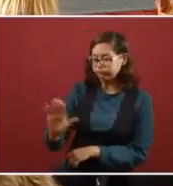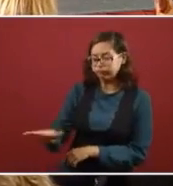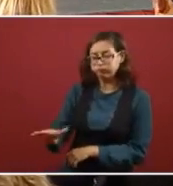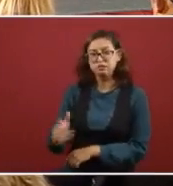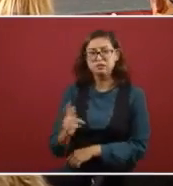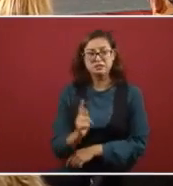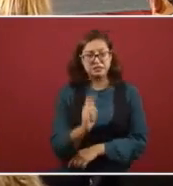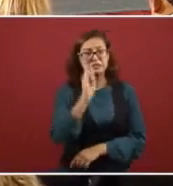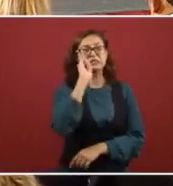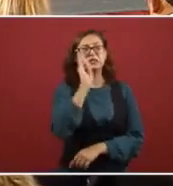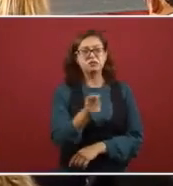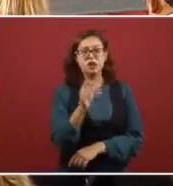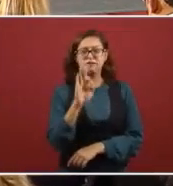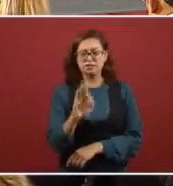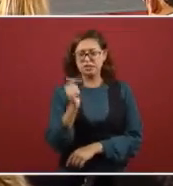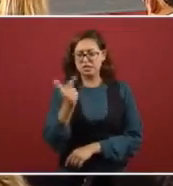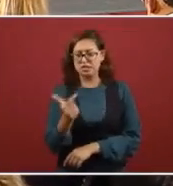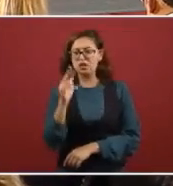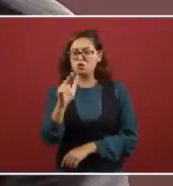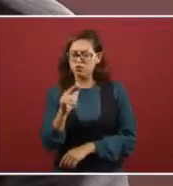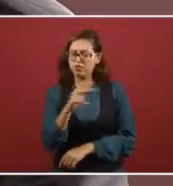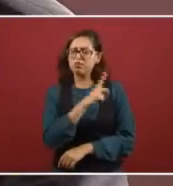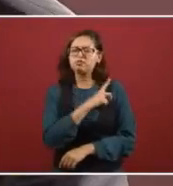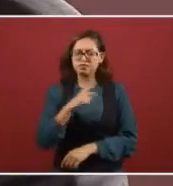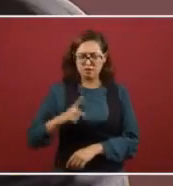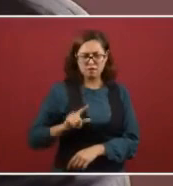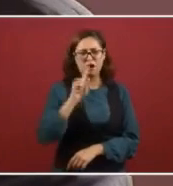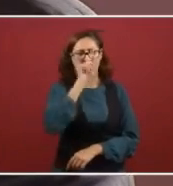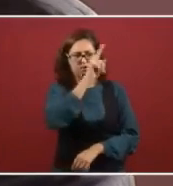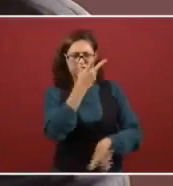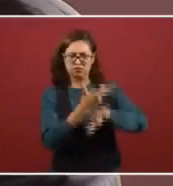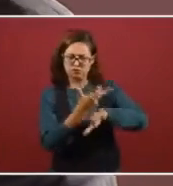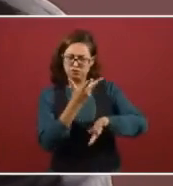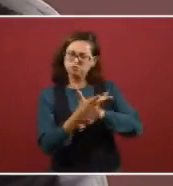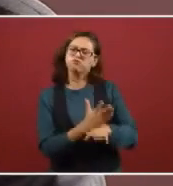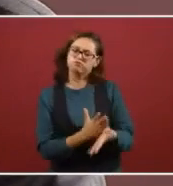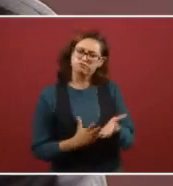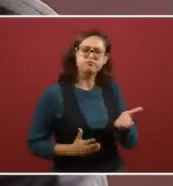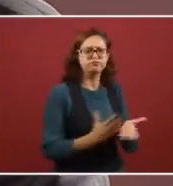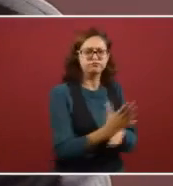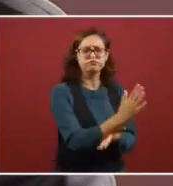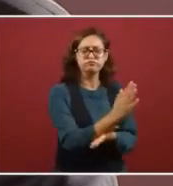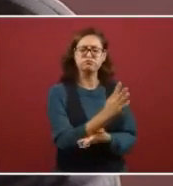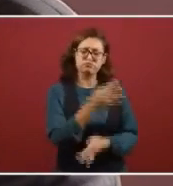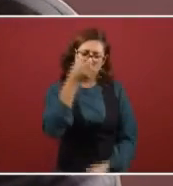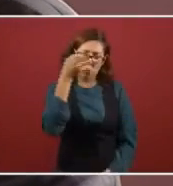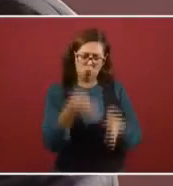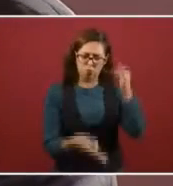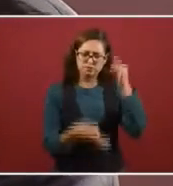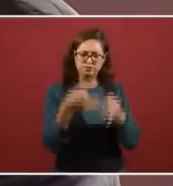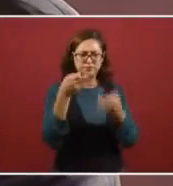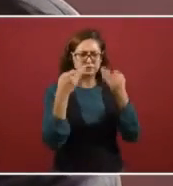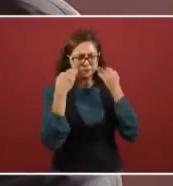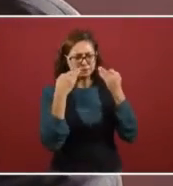we're asking that the Attorney General of the Mexican government have access to the